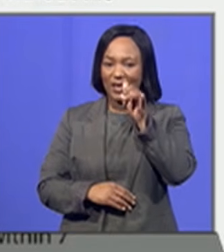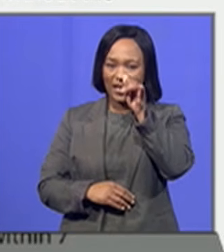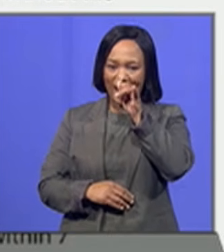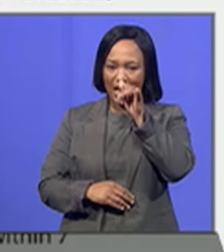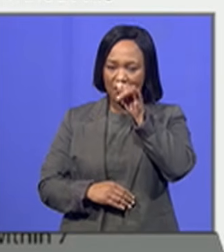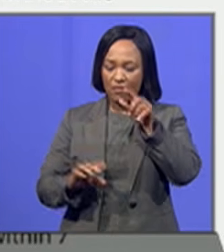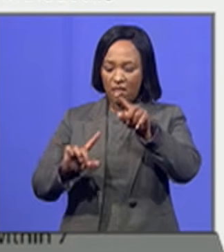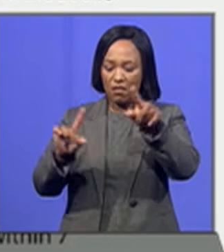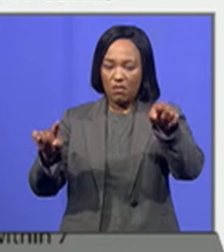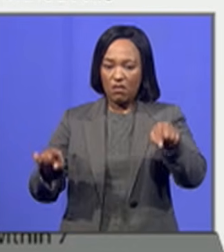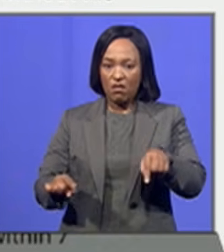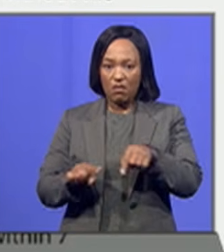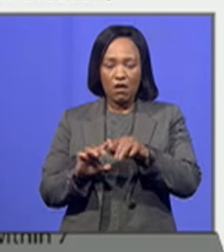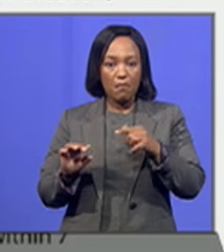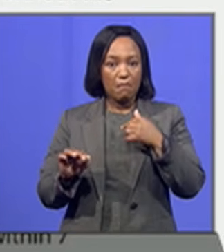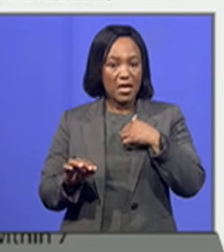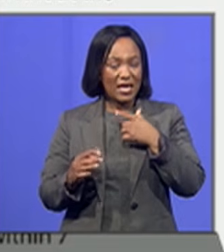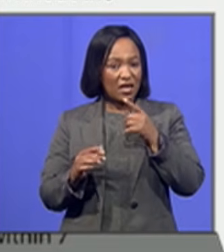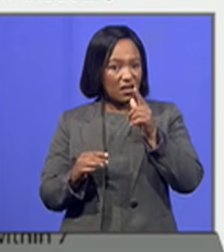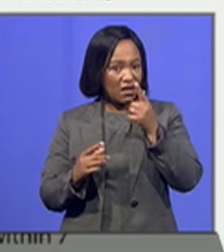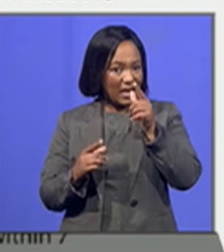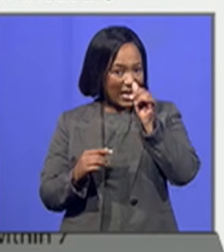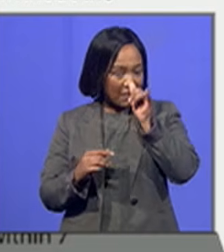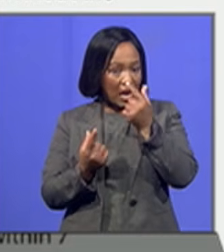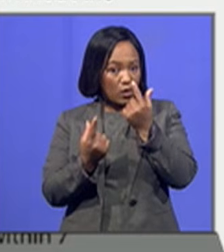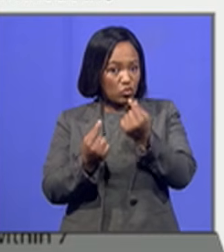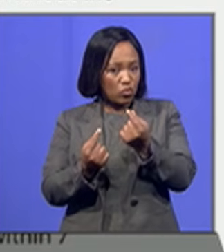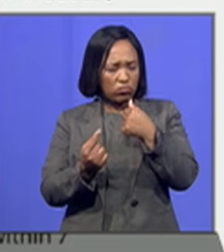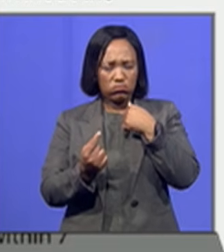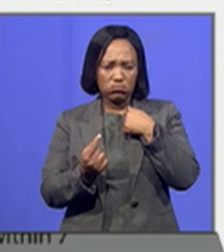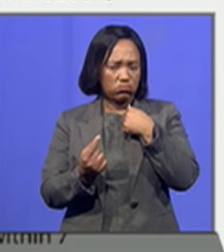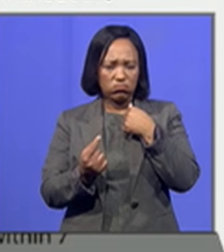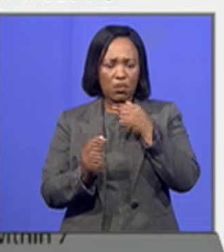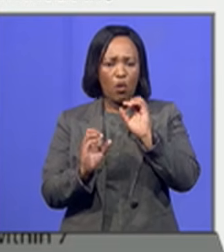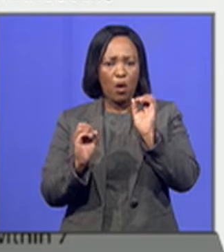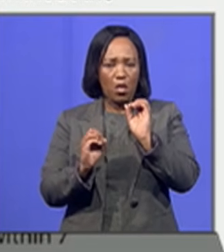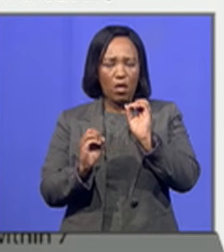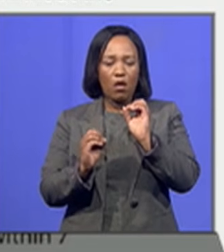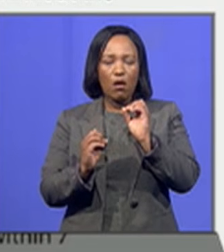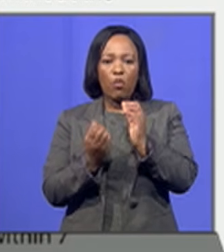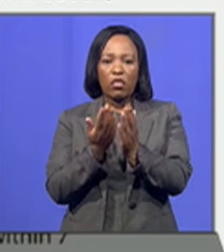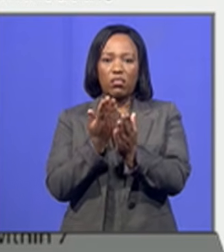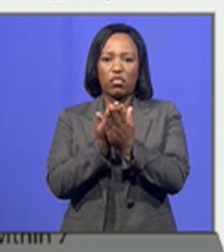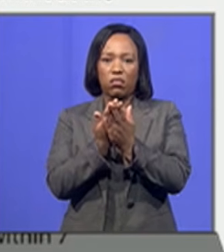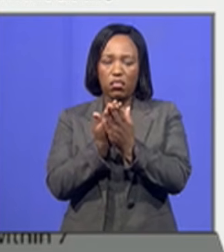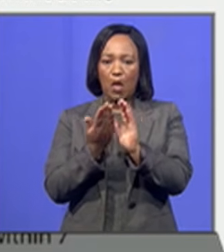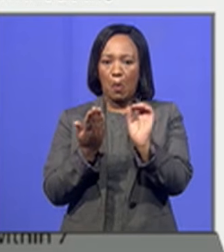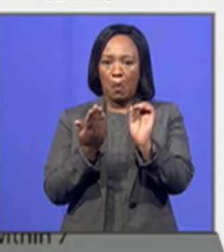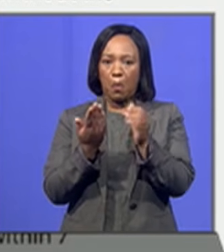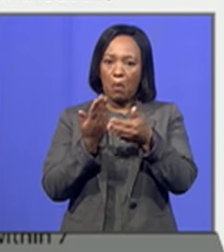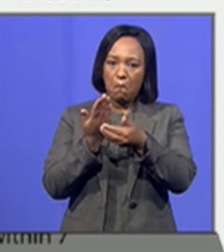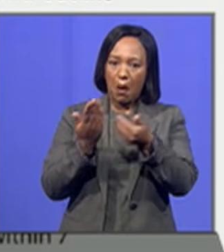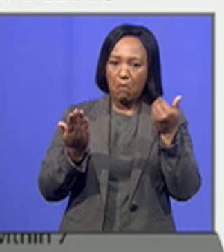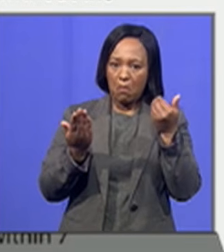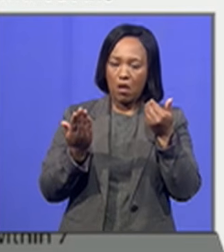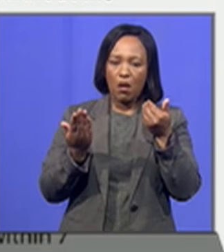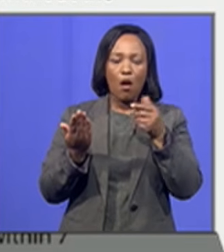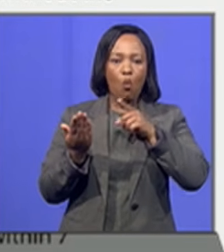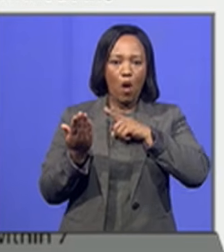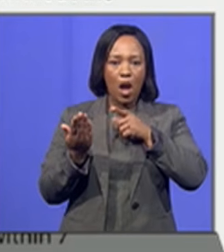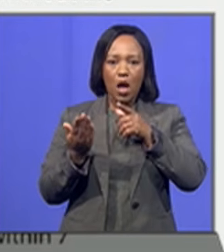Isipingo SAP amounted to criminal conduct. The non-availability of exhibit bags was the reason these exhibits were not sealed